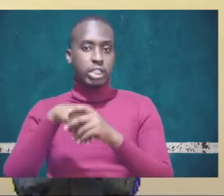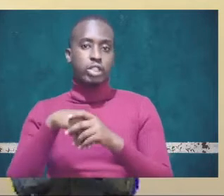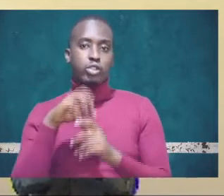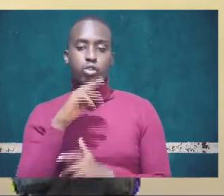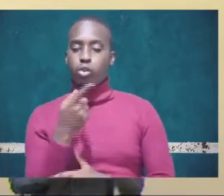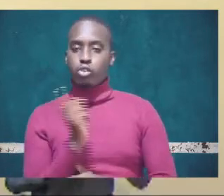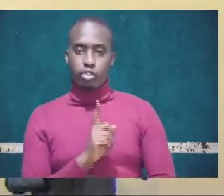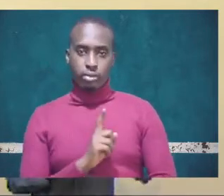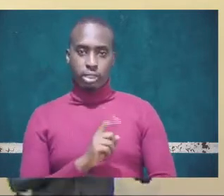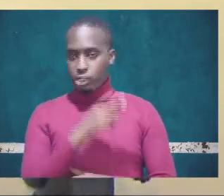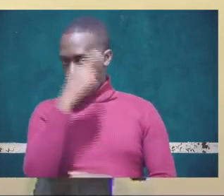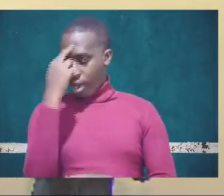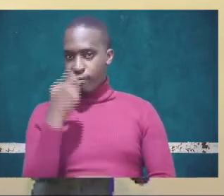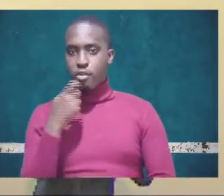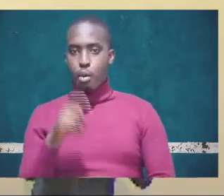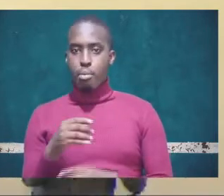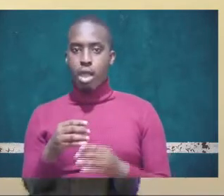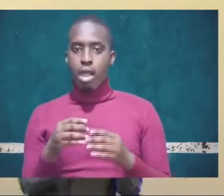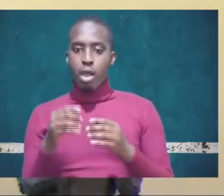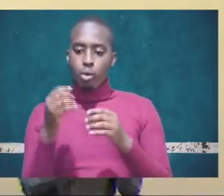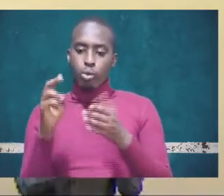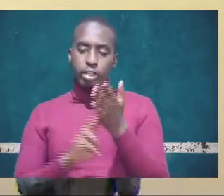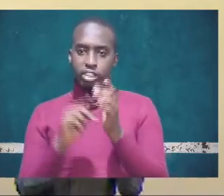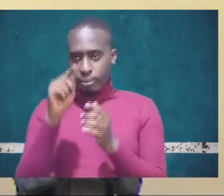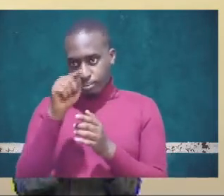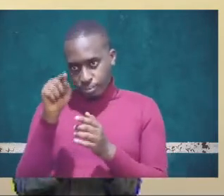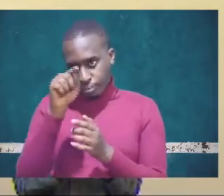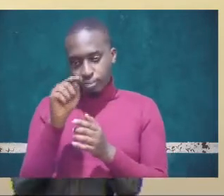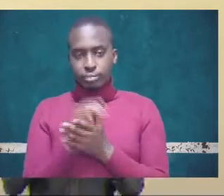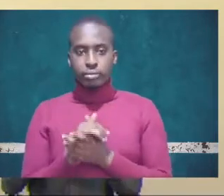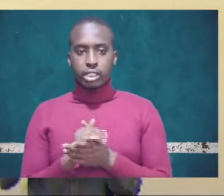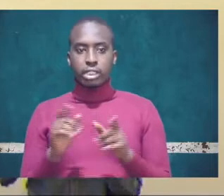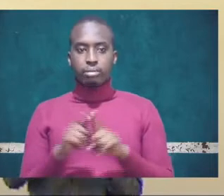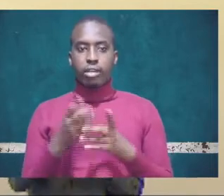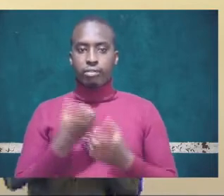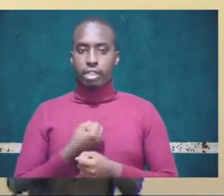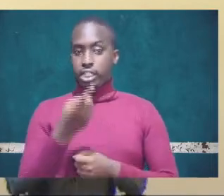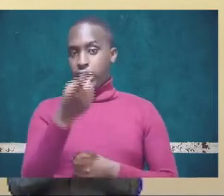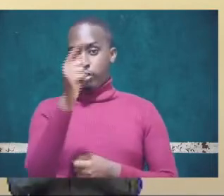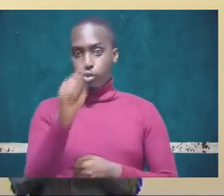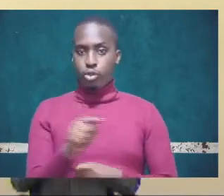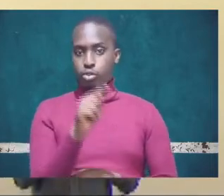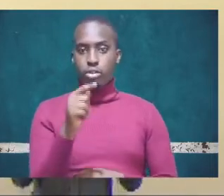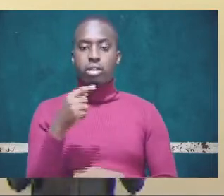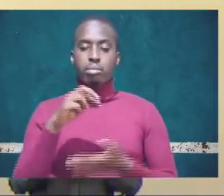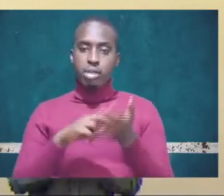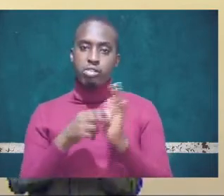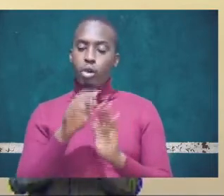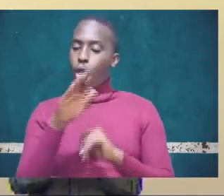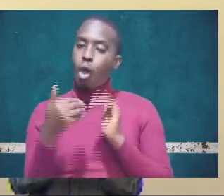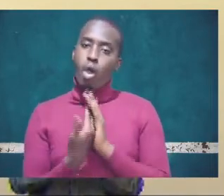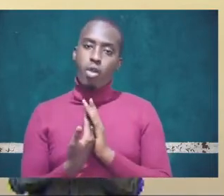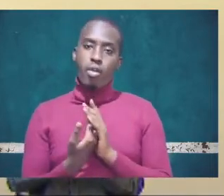solution. That's why I have to open this small circle. So here we have the solution. It means all the values which